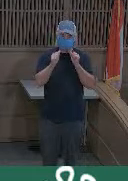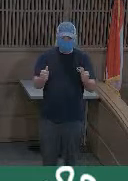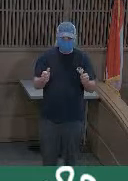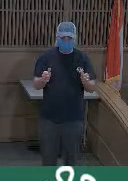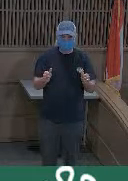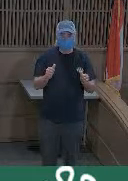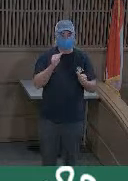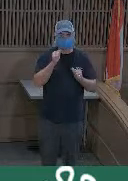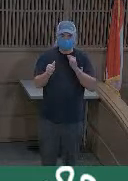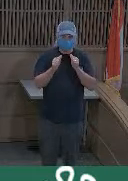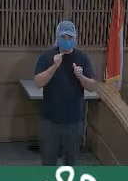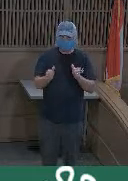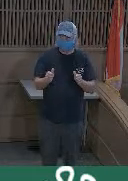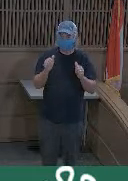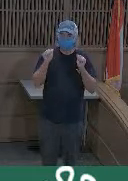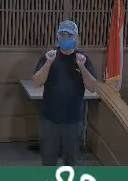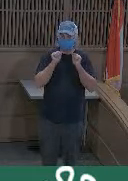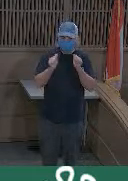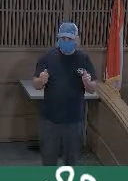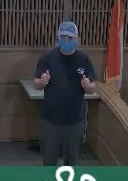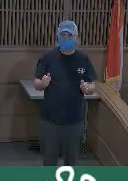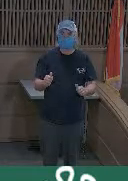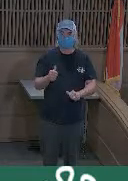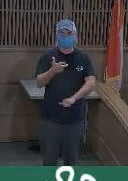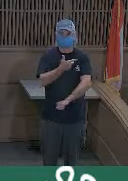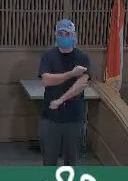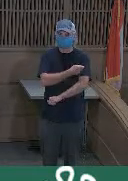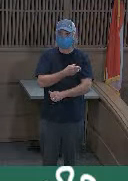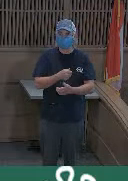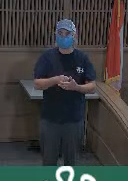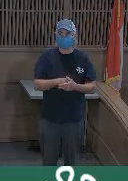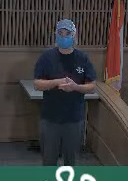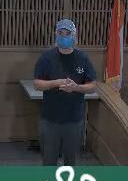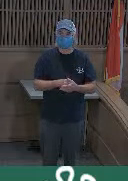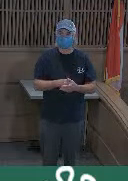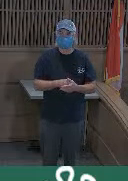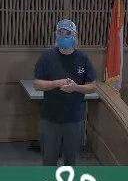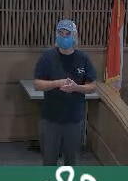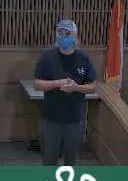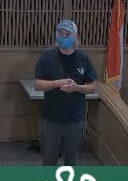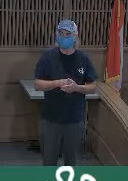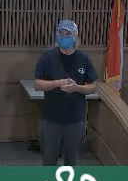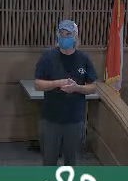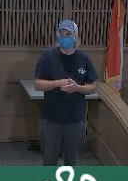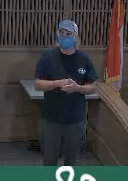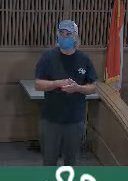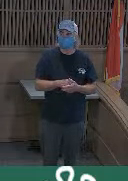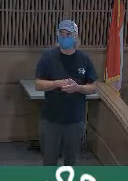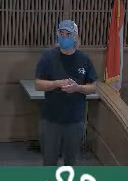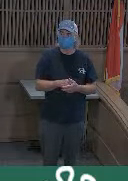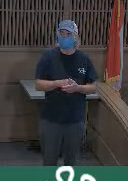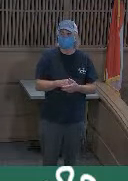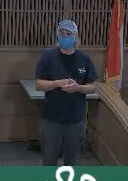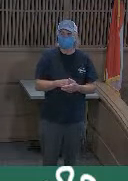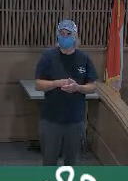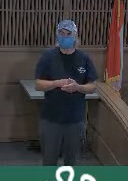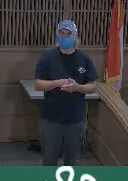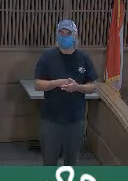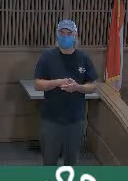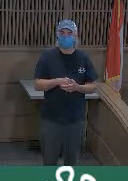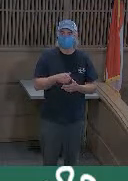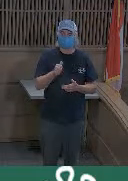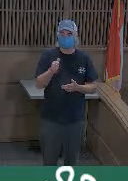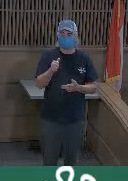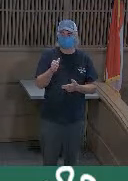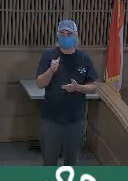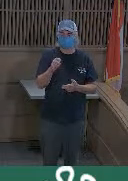have. Here's an example. Wednesday, Phoebe Sumter in Americus admitted 7 COVID patients, which is a pretty high number for that facility.